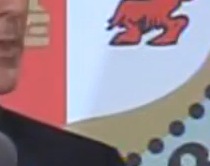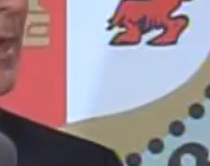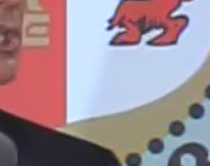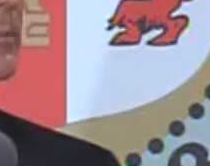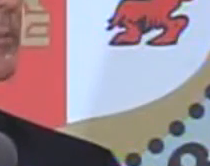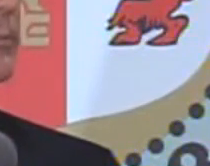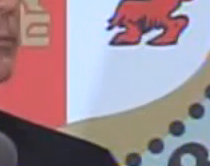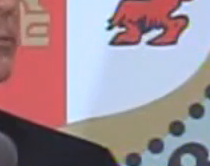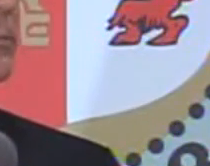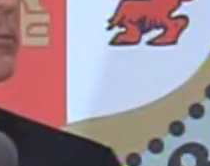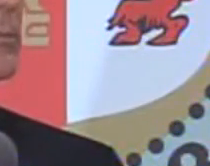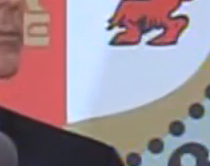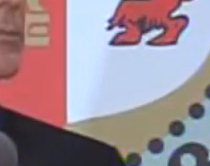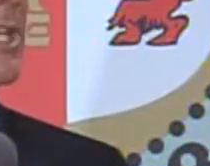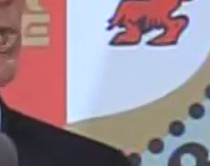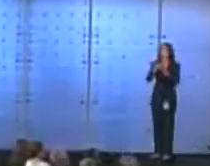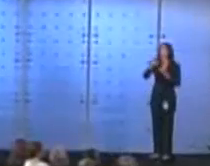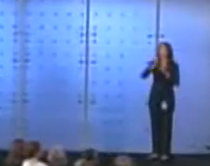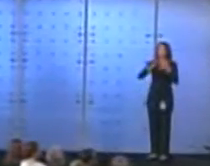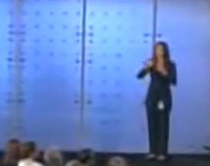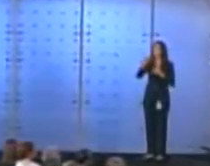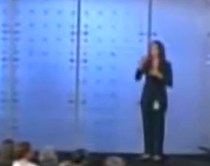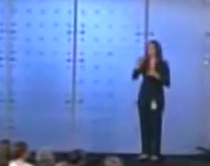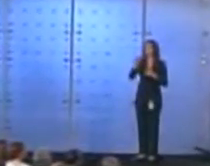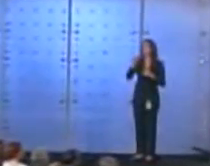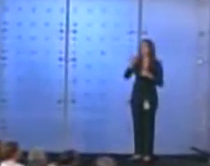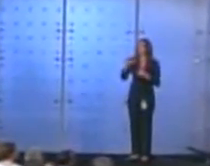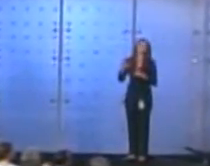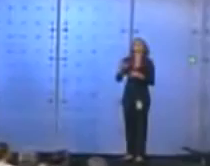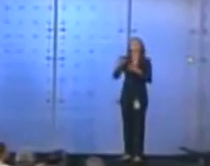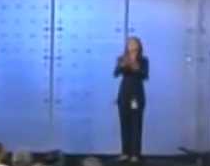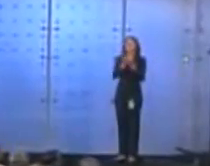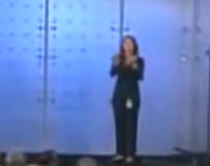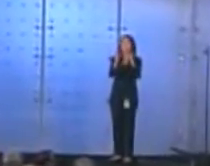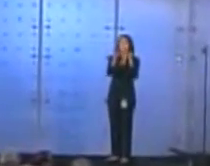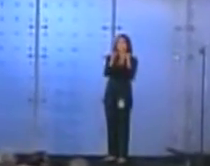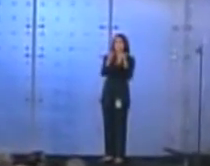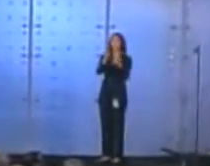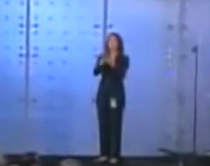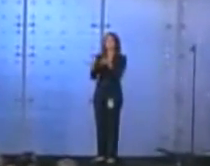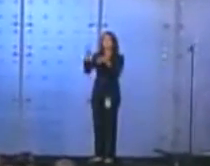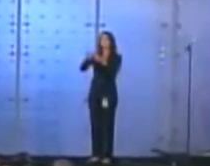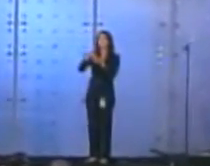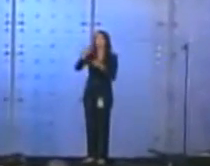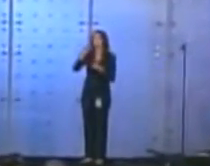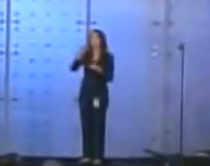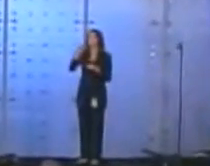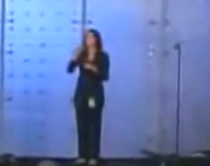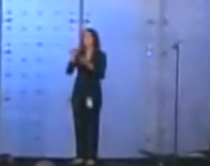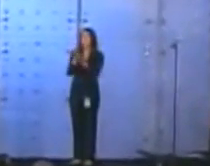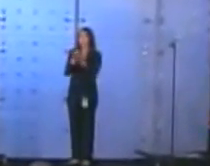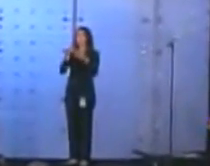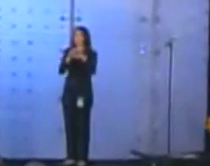But the budget is not only balanced, it includes a reserve fund at its highest level in history and a